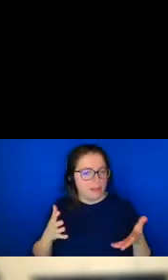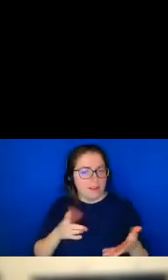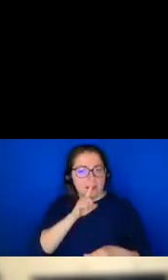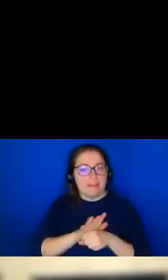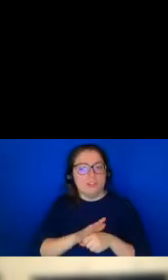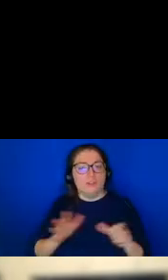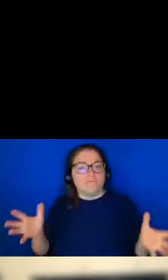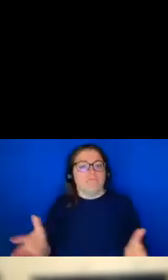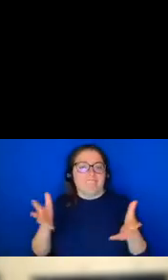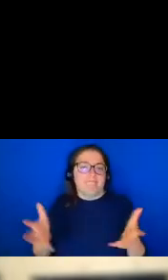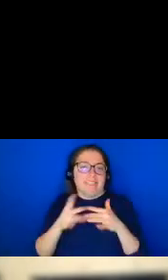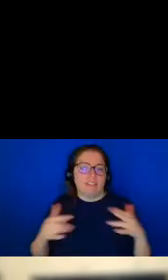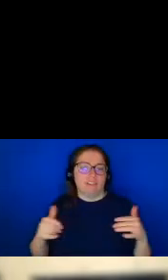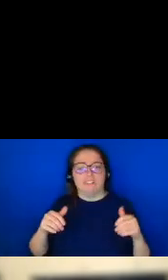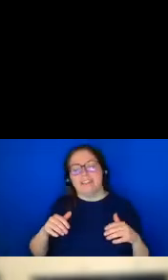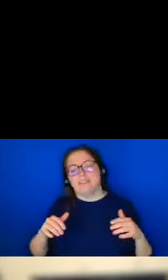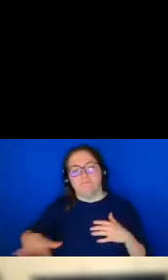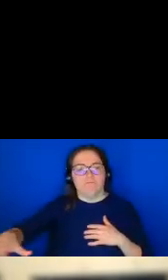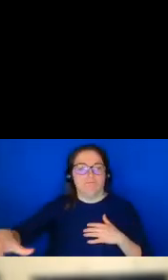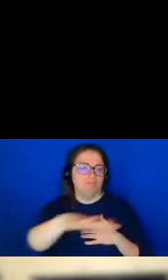levels of the organization.